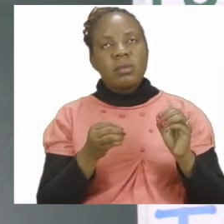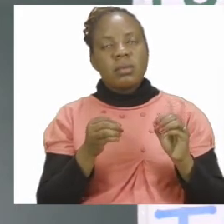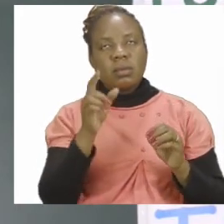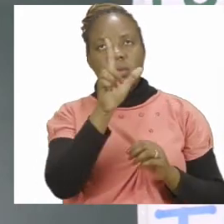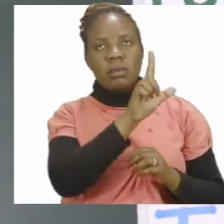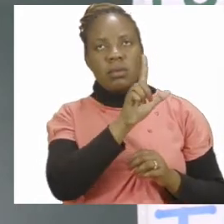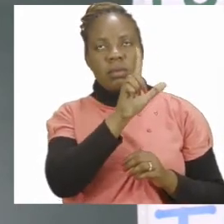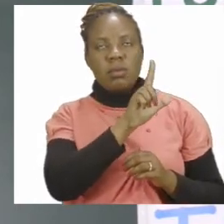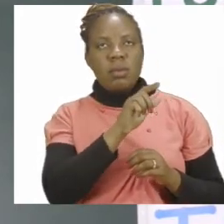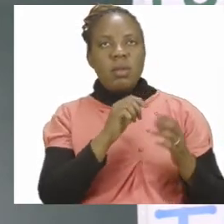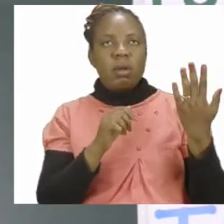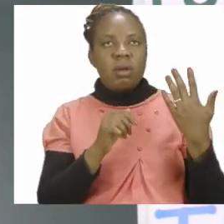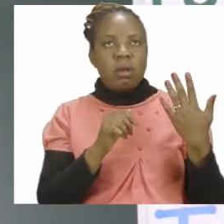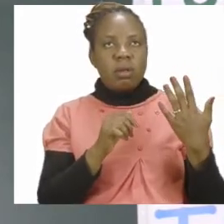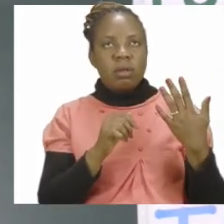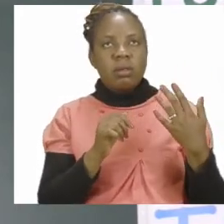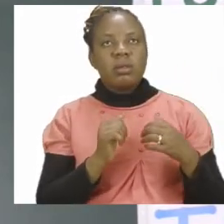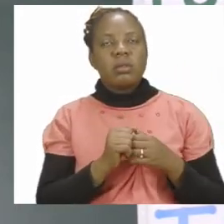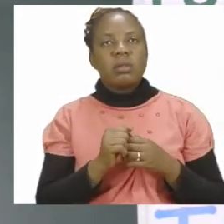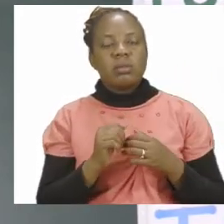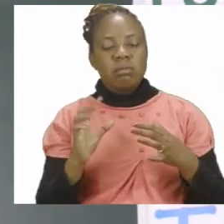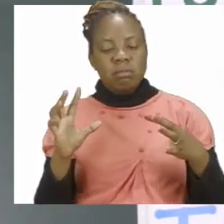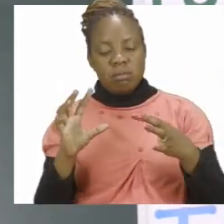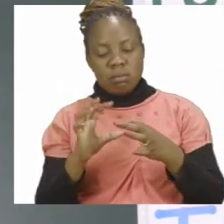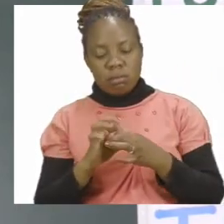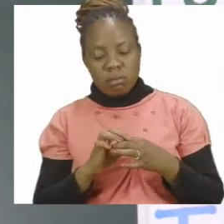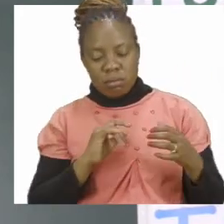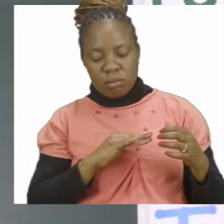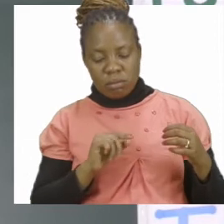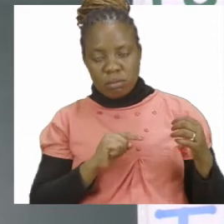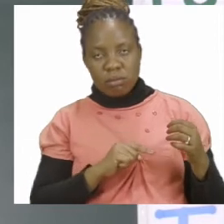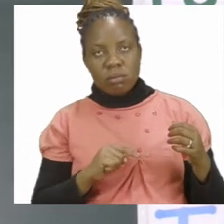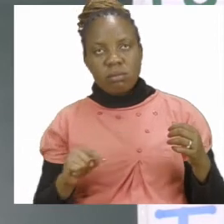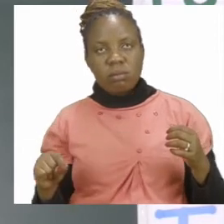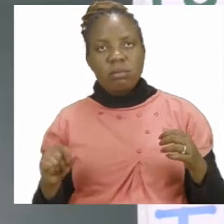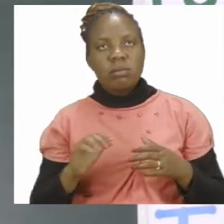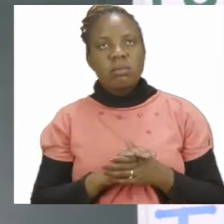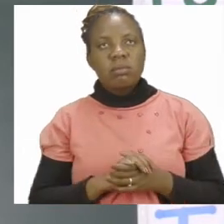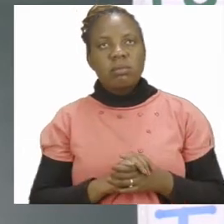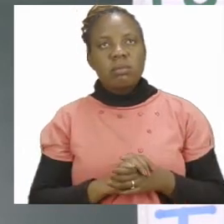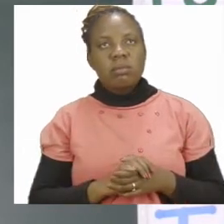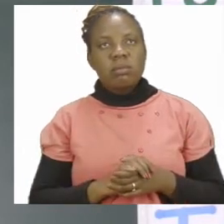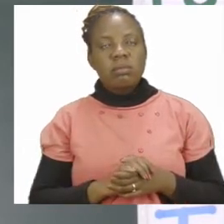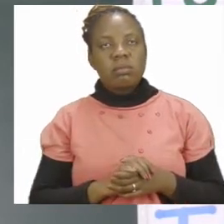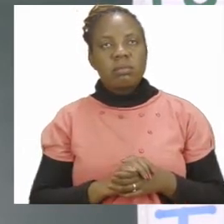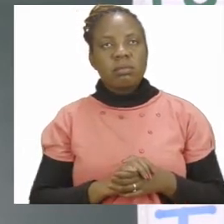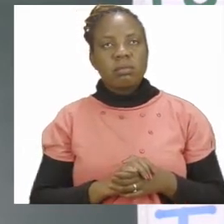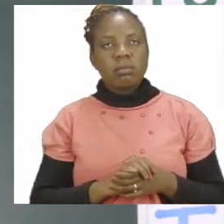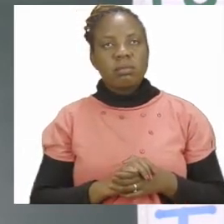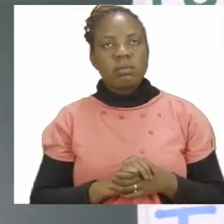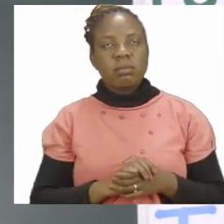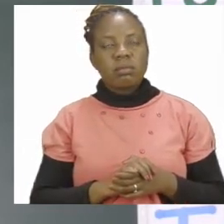all your letters at the bottom. And then each block on the grid will then